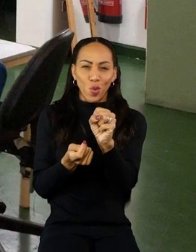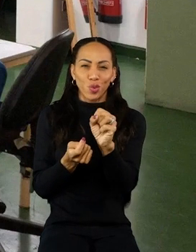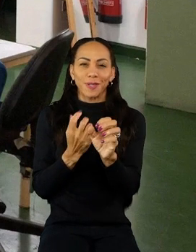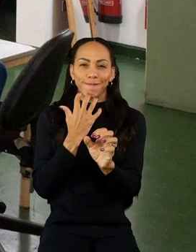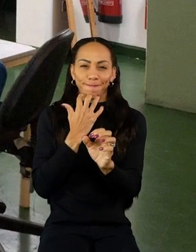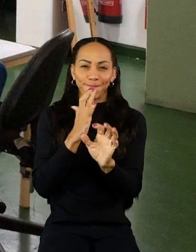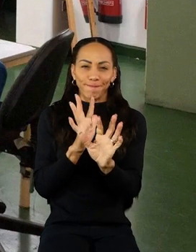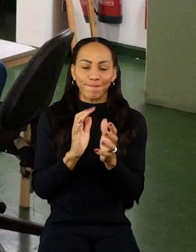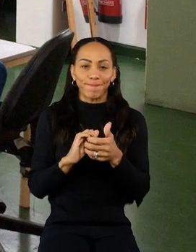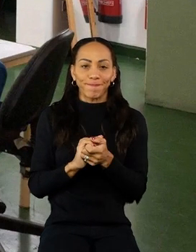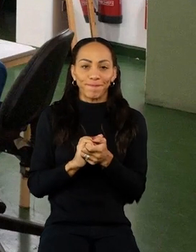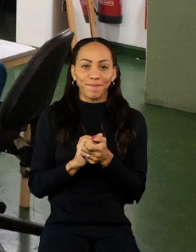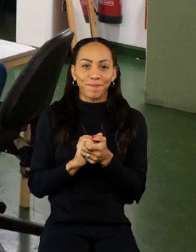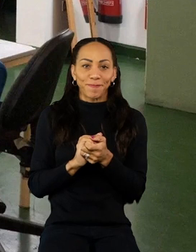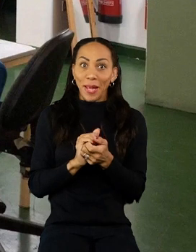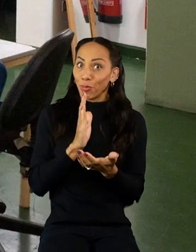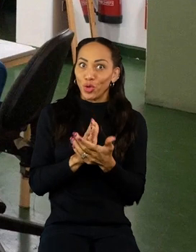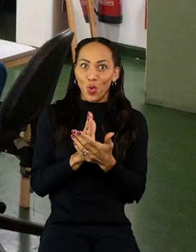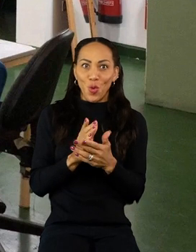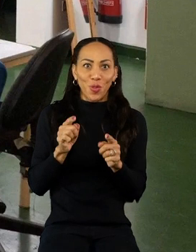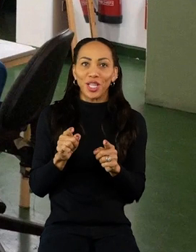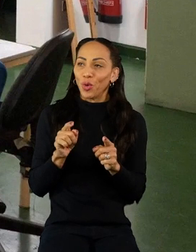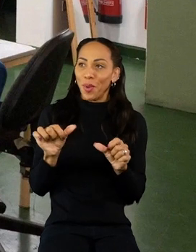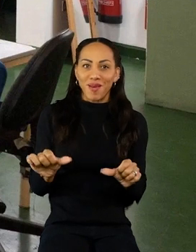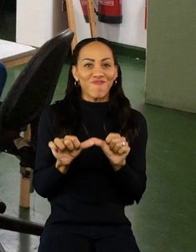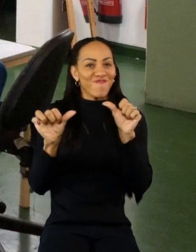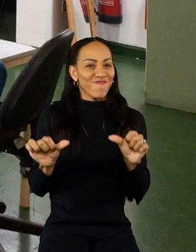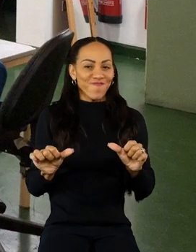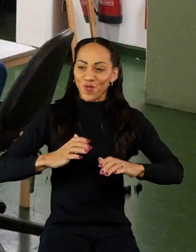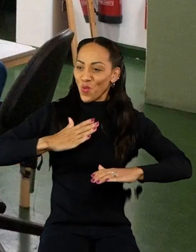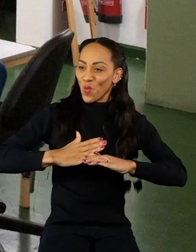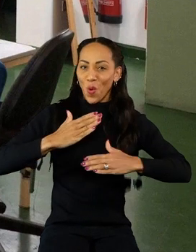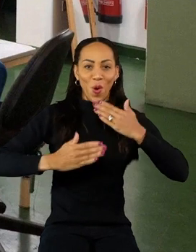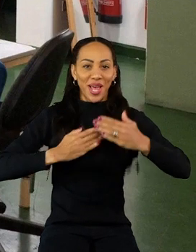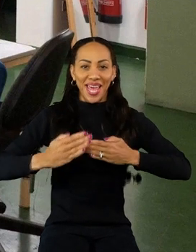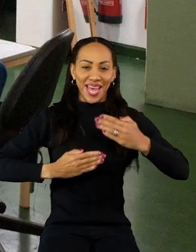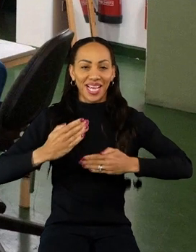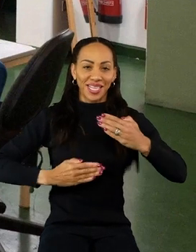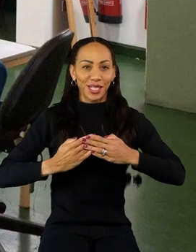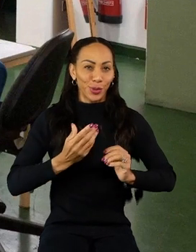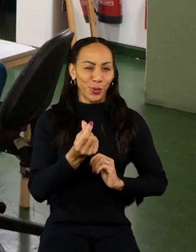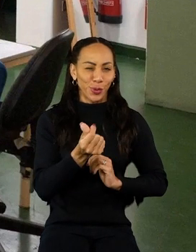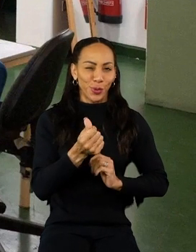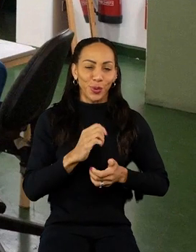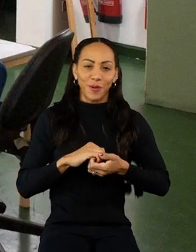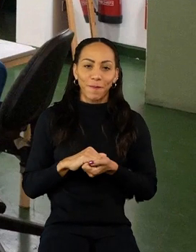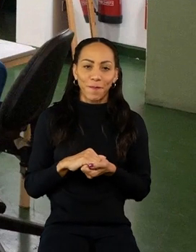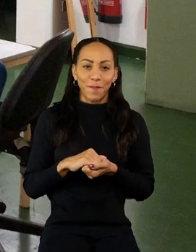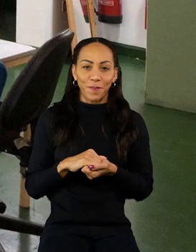this space here. If you just bear with me, I'm sure we'll have this all working